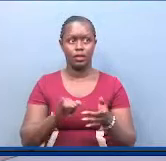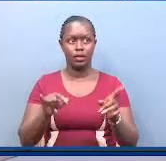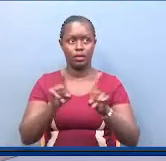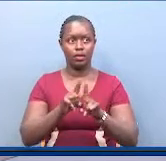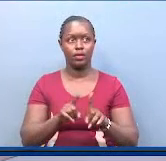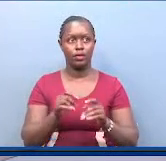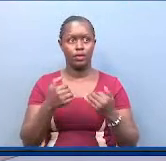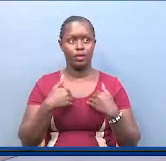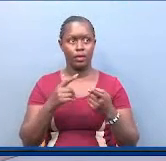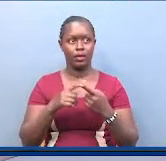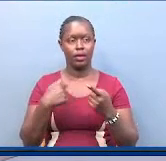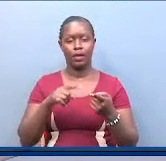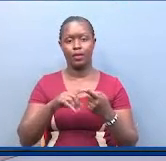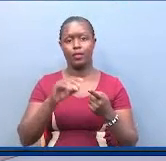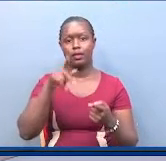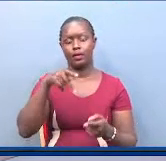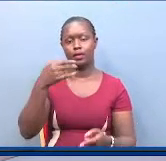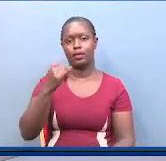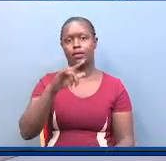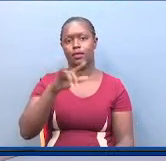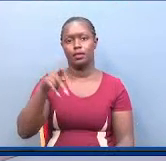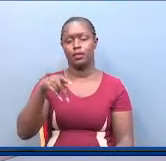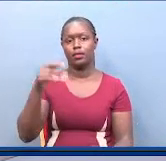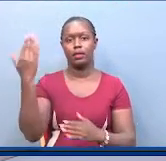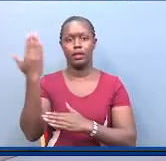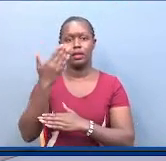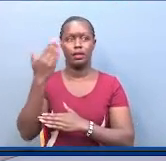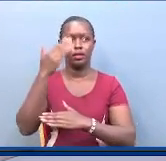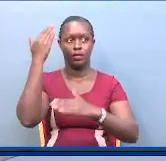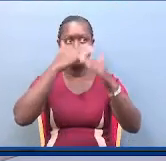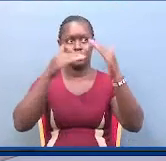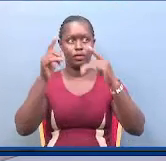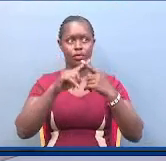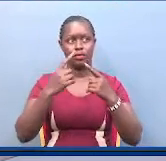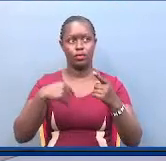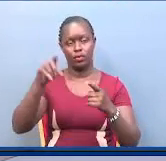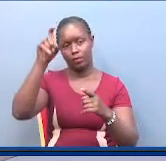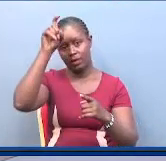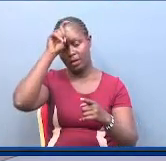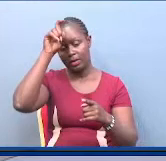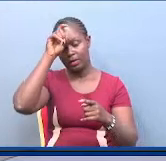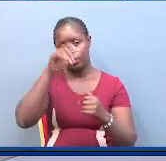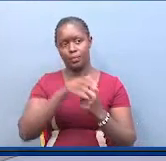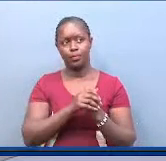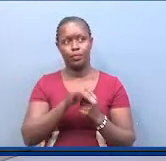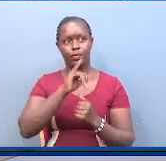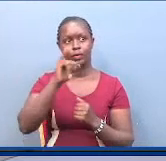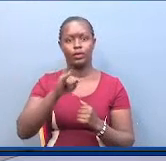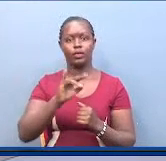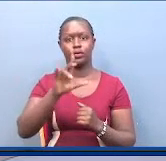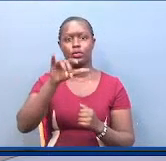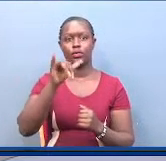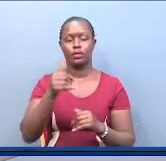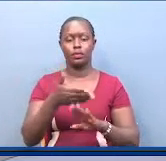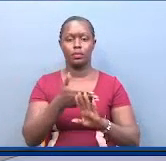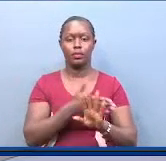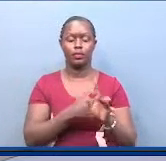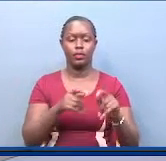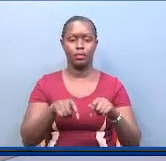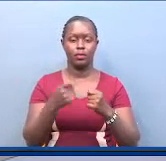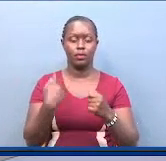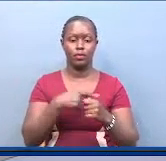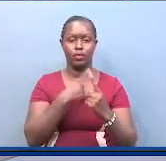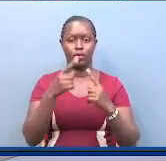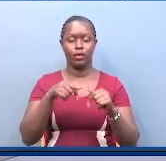as Philip Chebunet, who is a lecturer at the University of Eldoret. Julia, while you are away and before the break, we were talking of